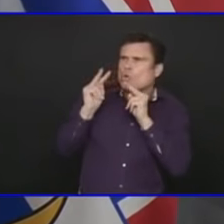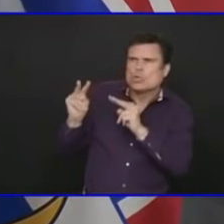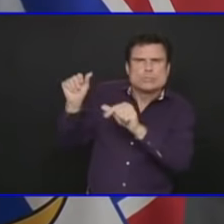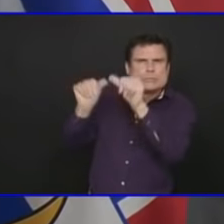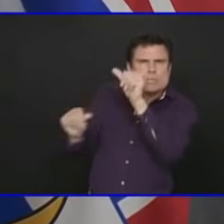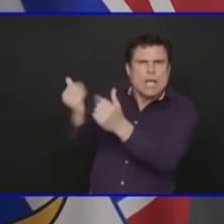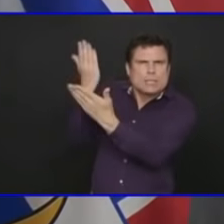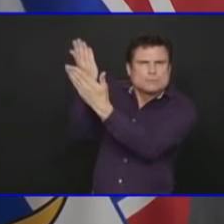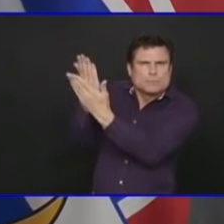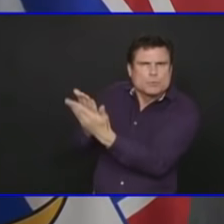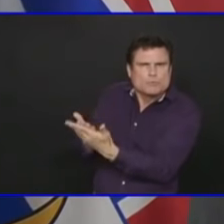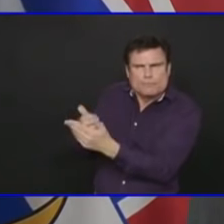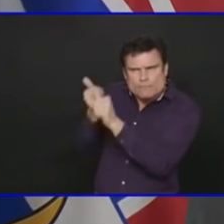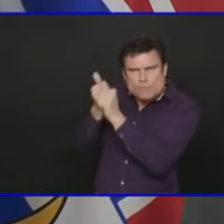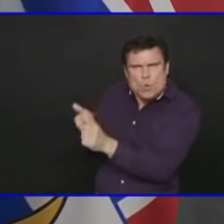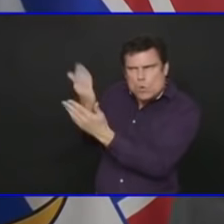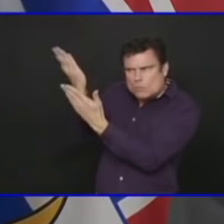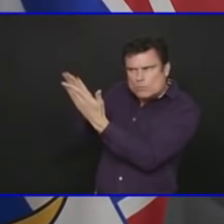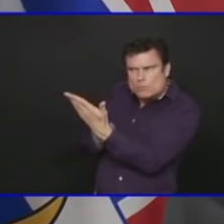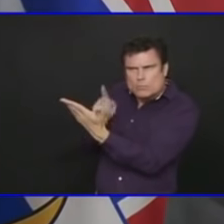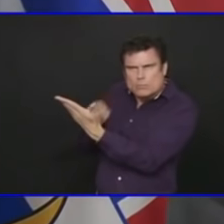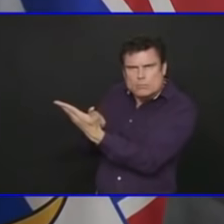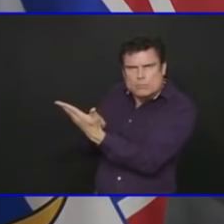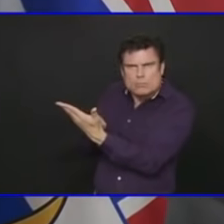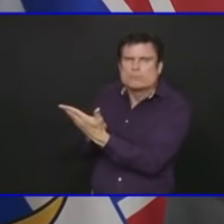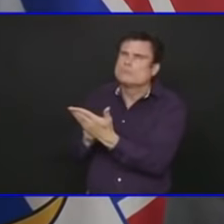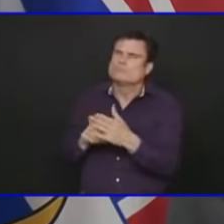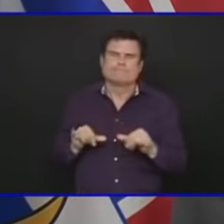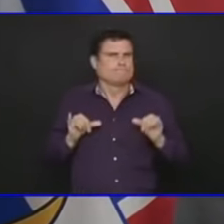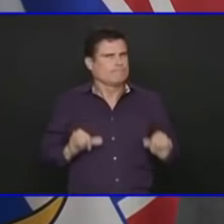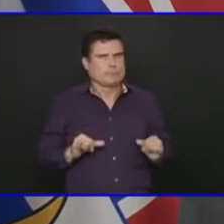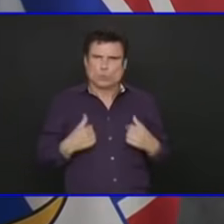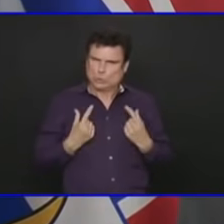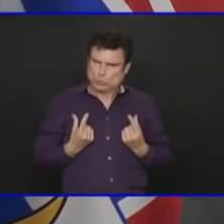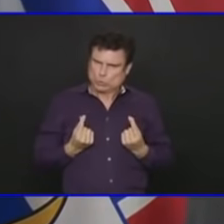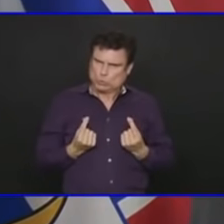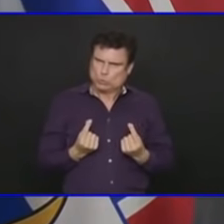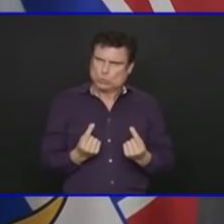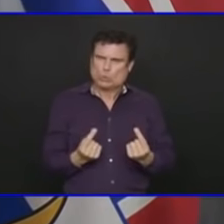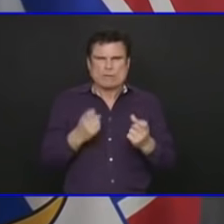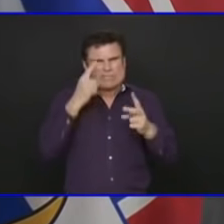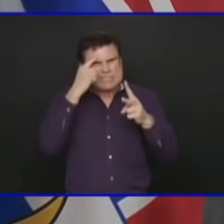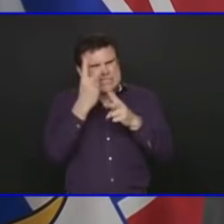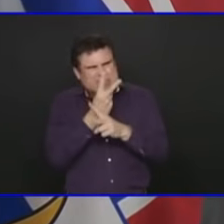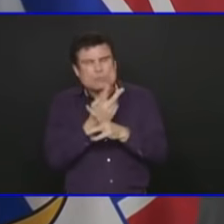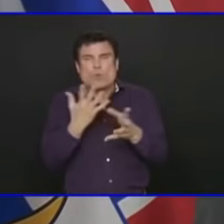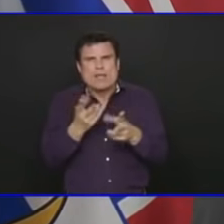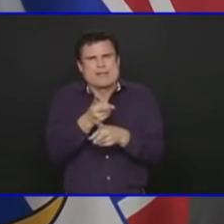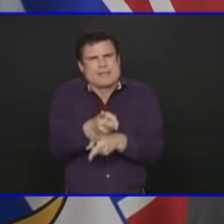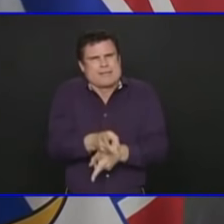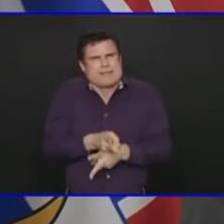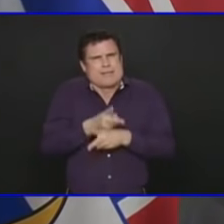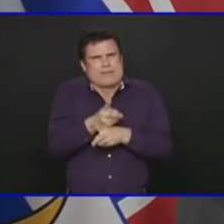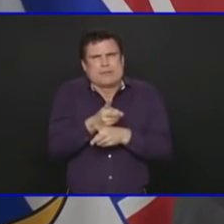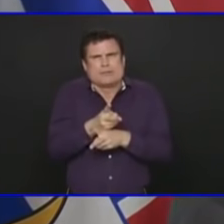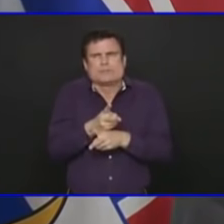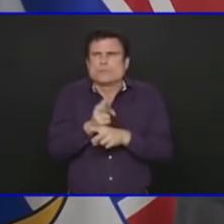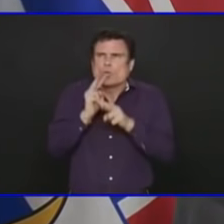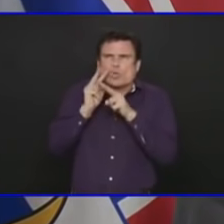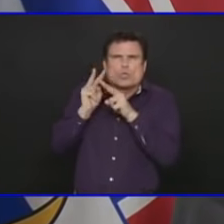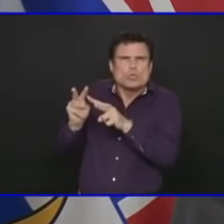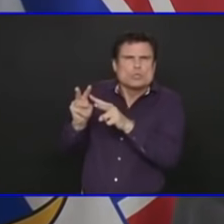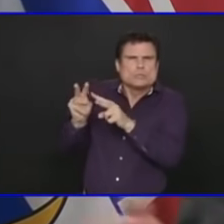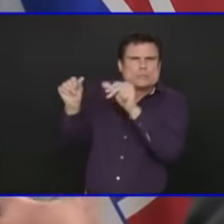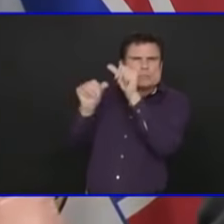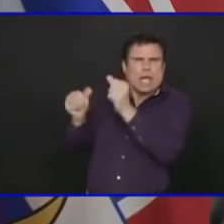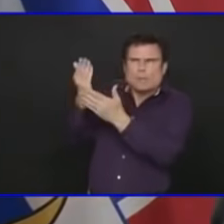our society and our economy. We must continue to stop the spread while balancing a new normal. Our next steps must be the